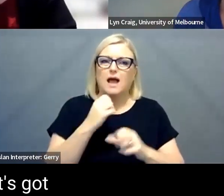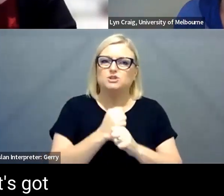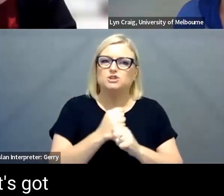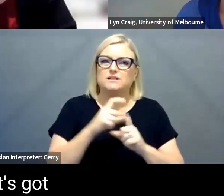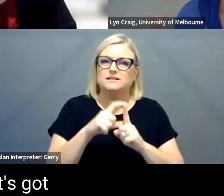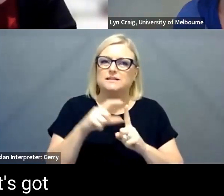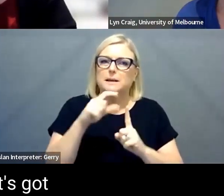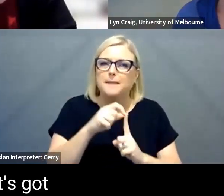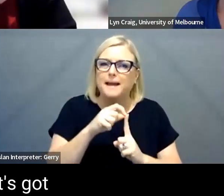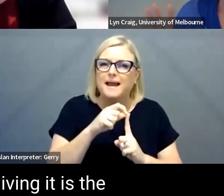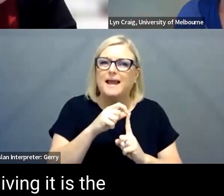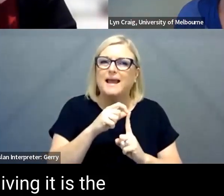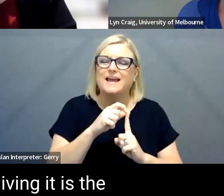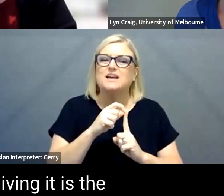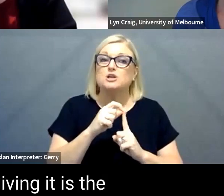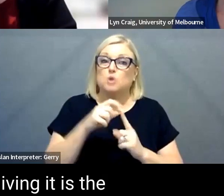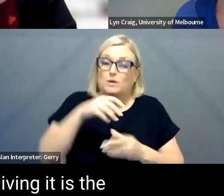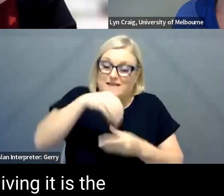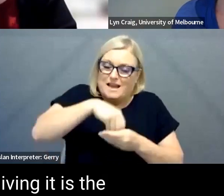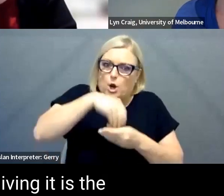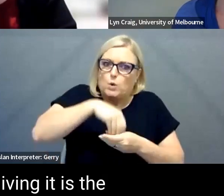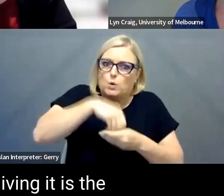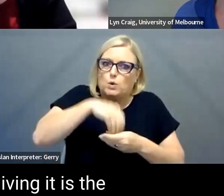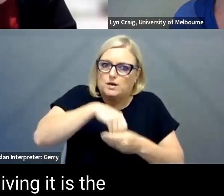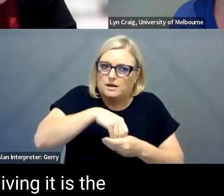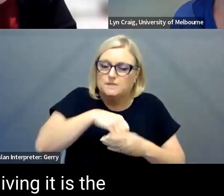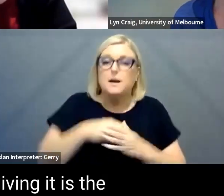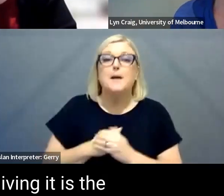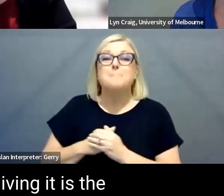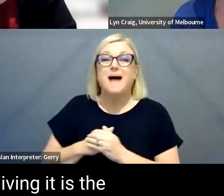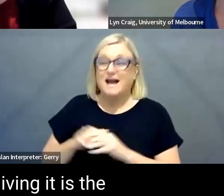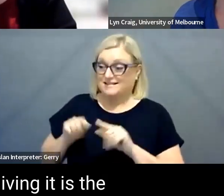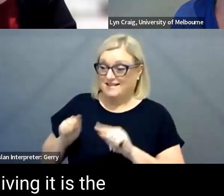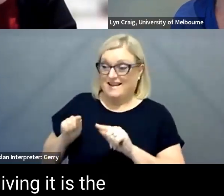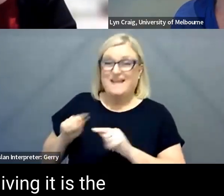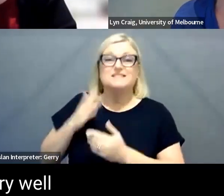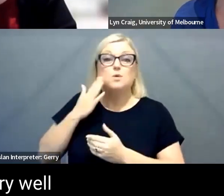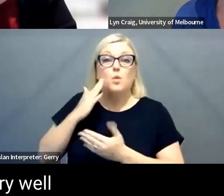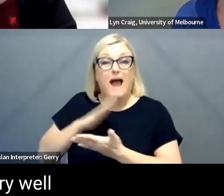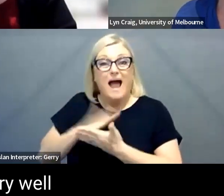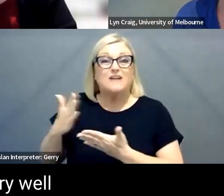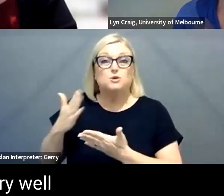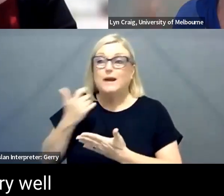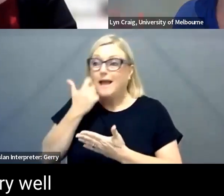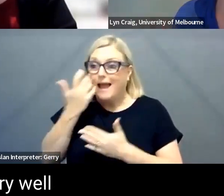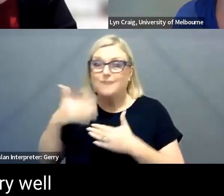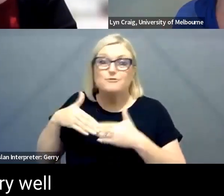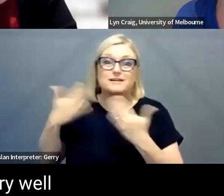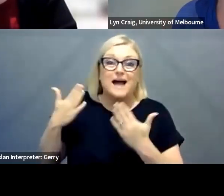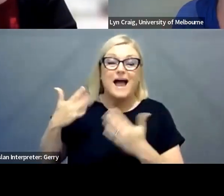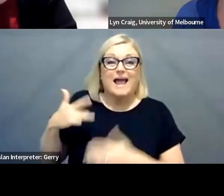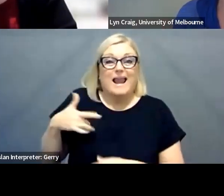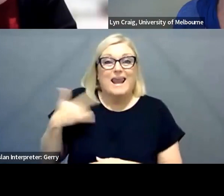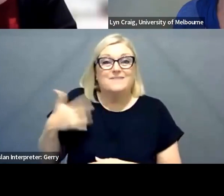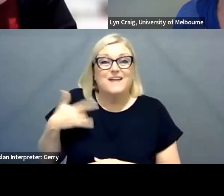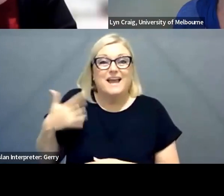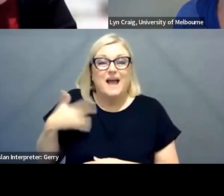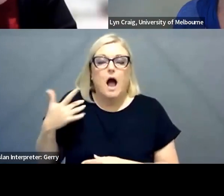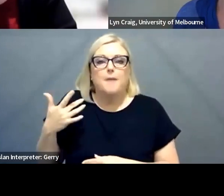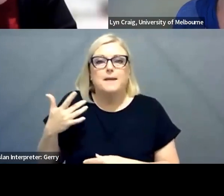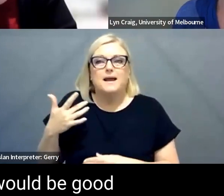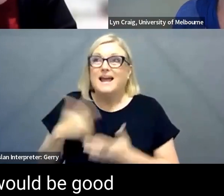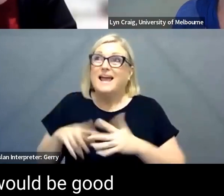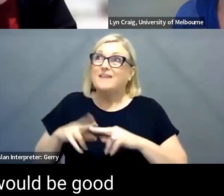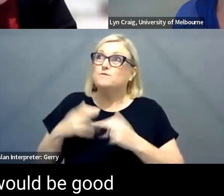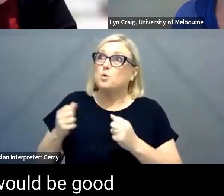of basis there. But of course, living it is the real challenge for women. I mean, it's all very well to have a putative value put on all the work you